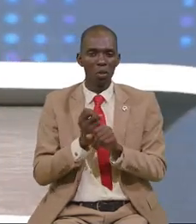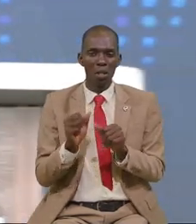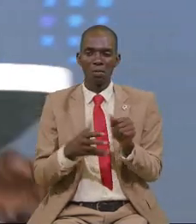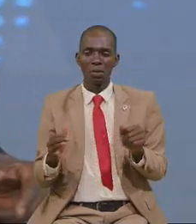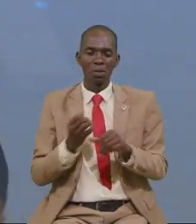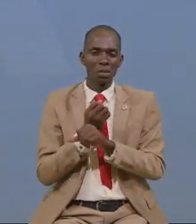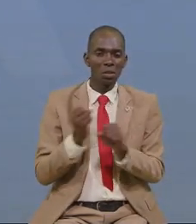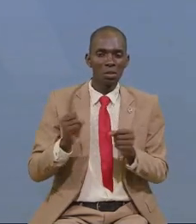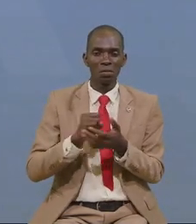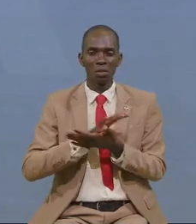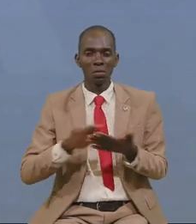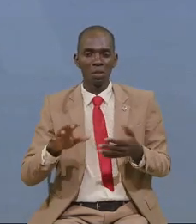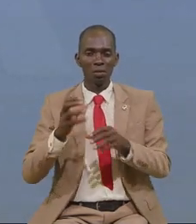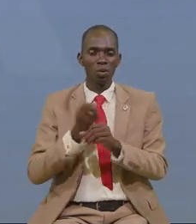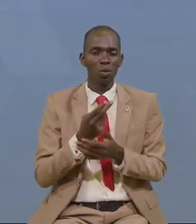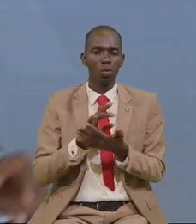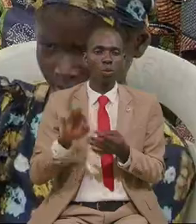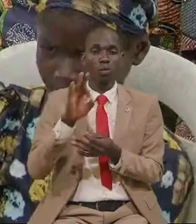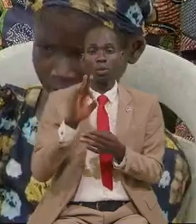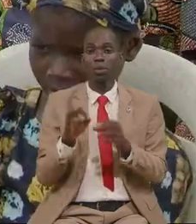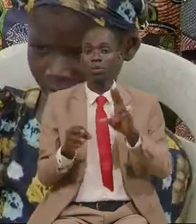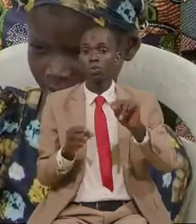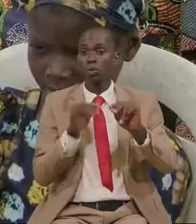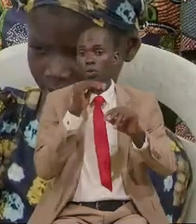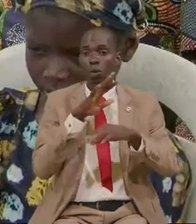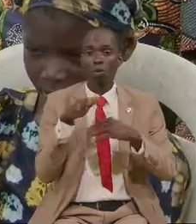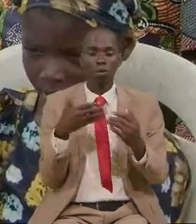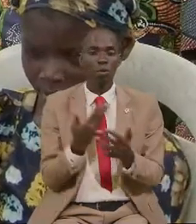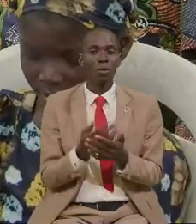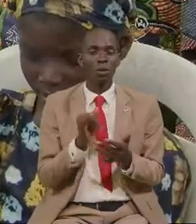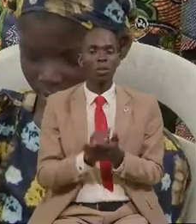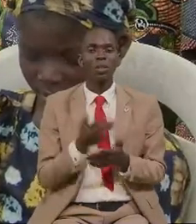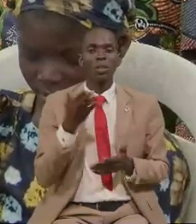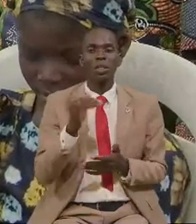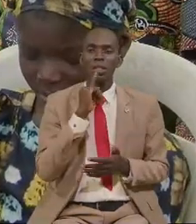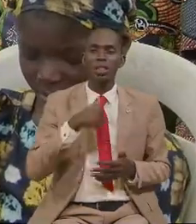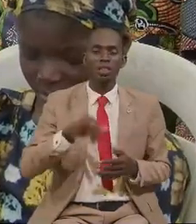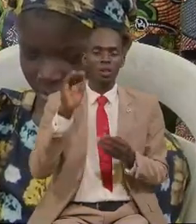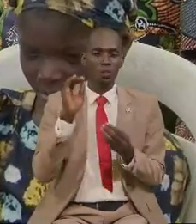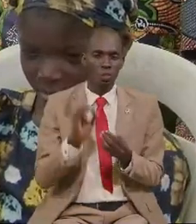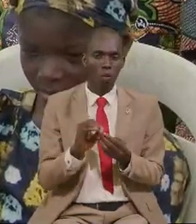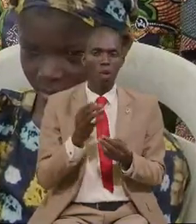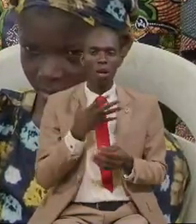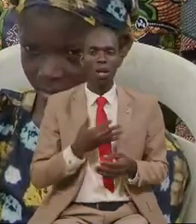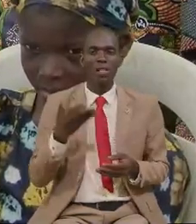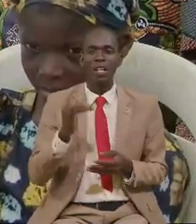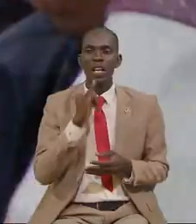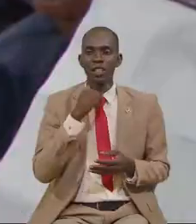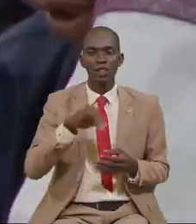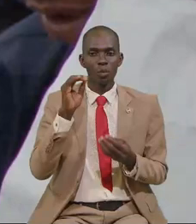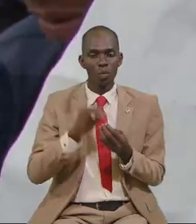is still more. This day, there is still more for you. There is more for me.